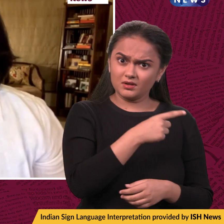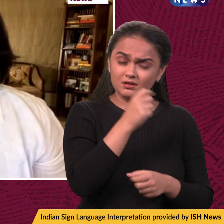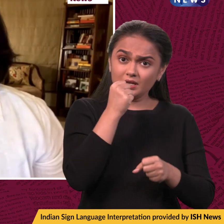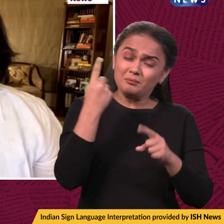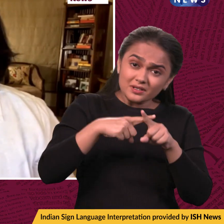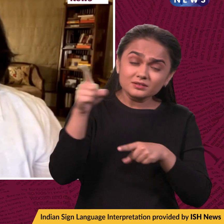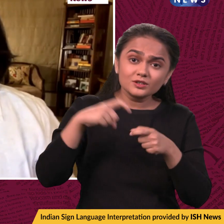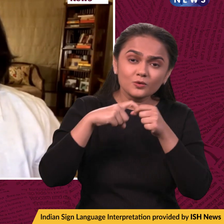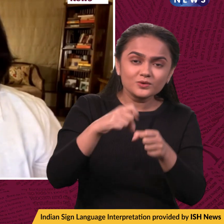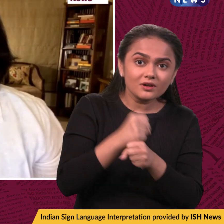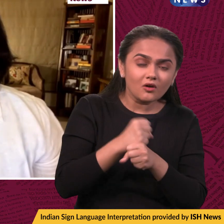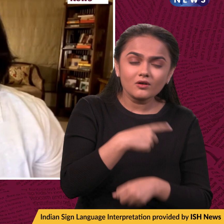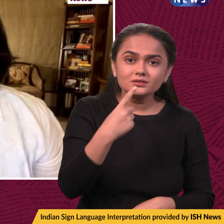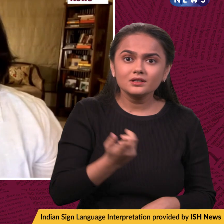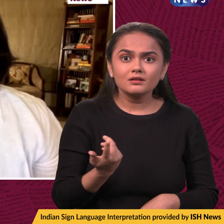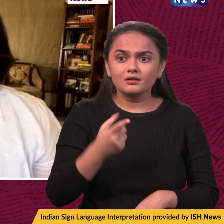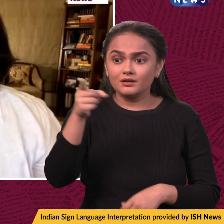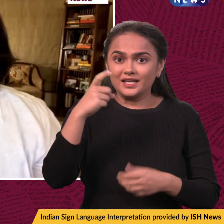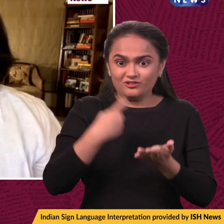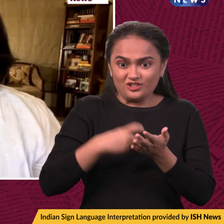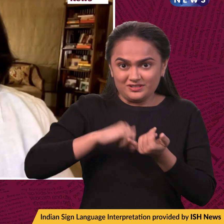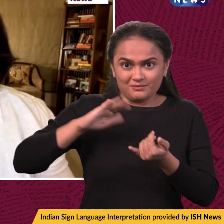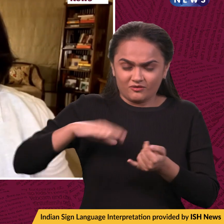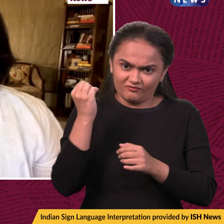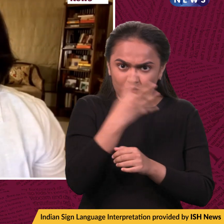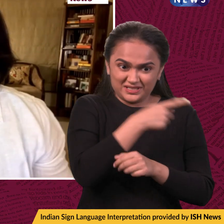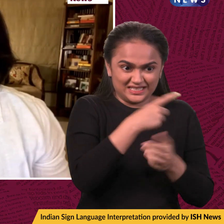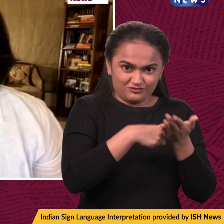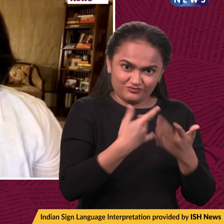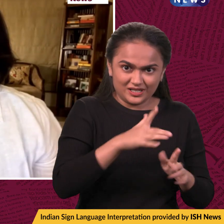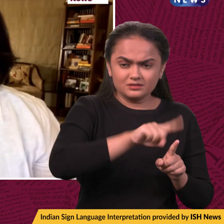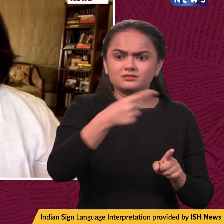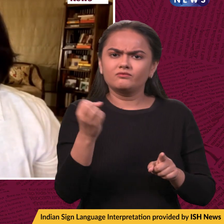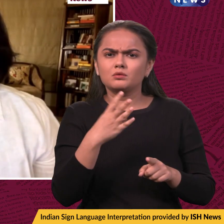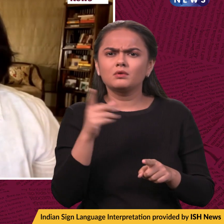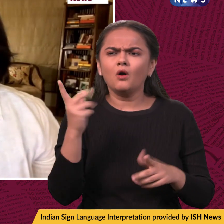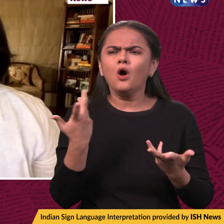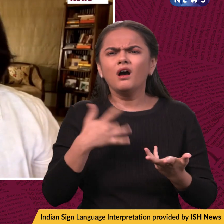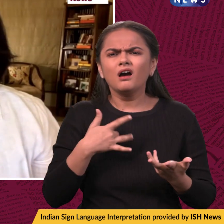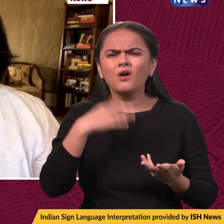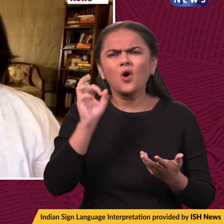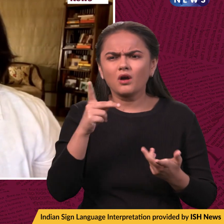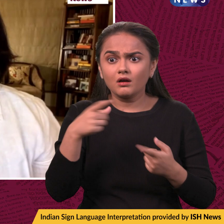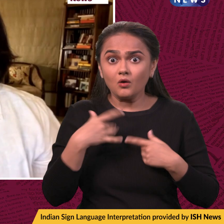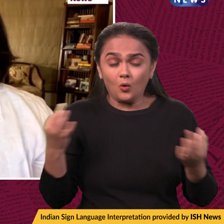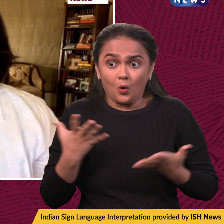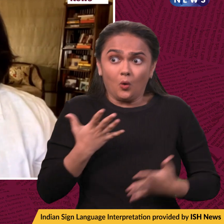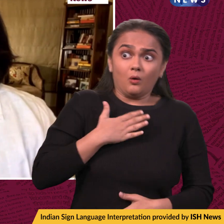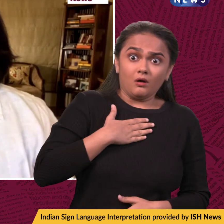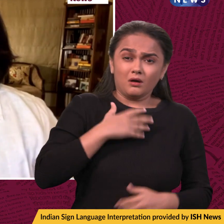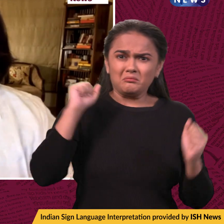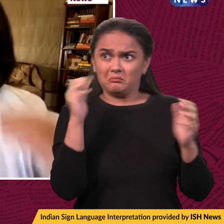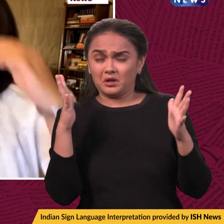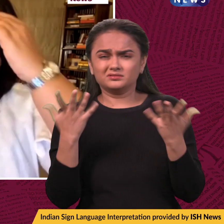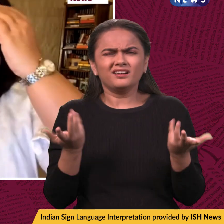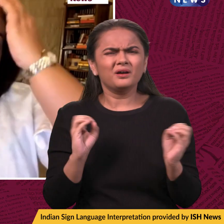Gogoi, was asked about the joining of the Rajya Sabha 4 months after his retirement, he said, "What is the magic about the Rajya Sabha? I would have been